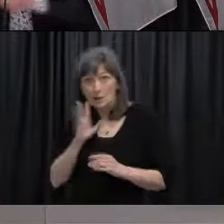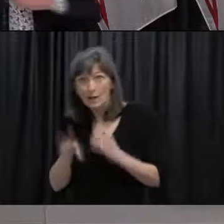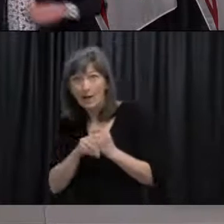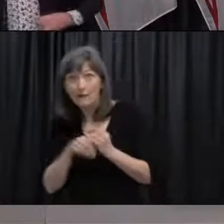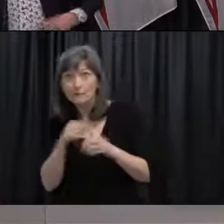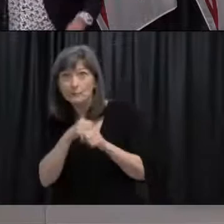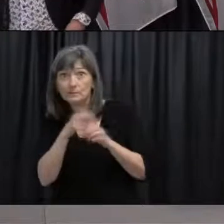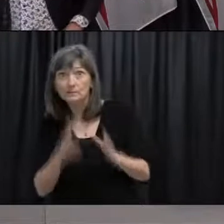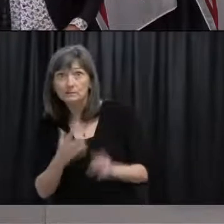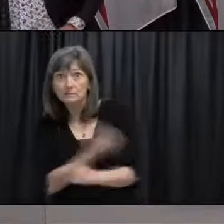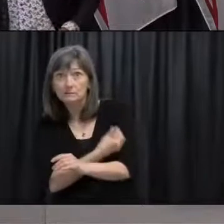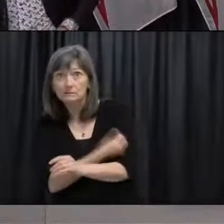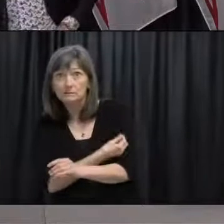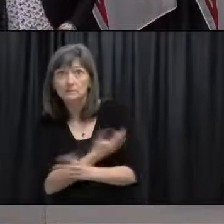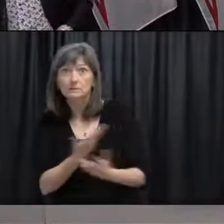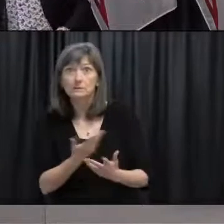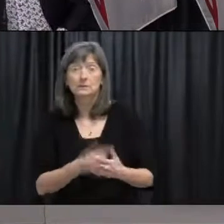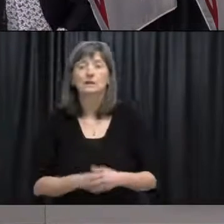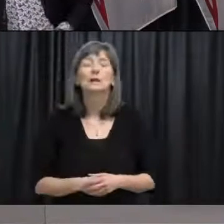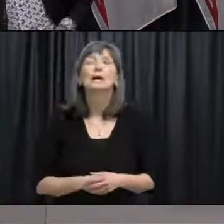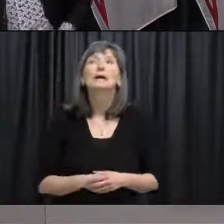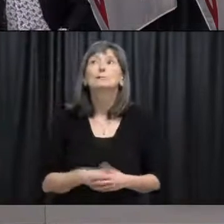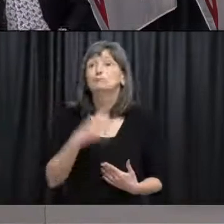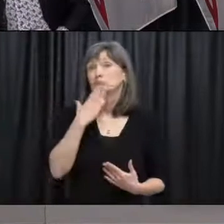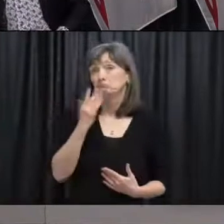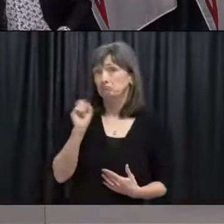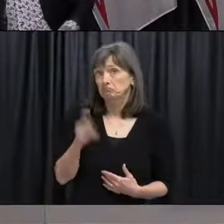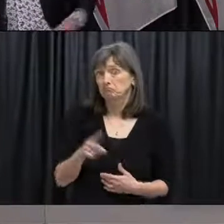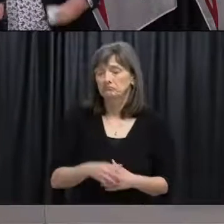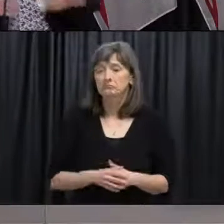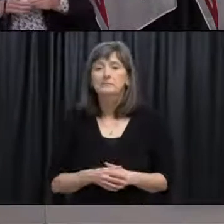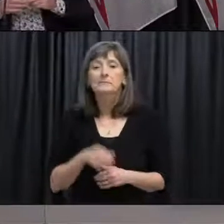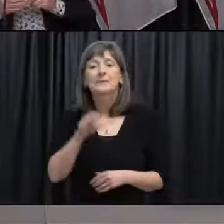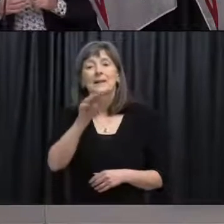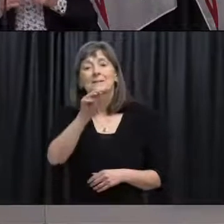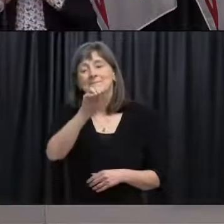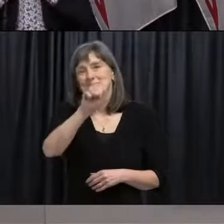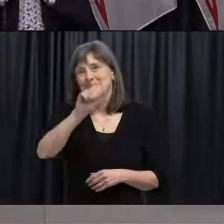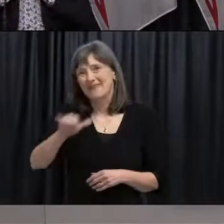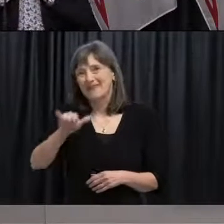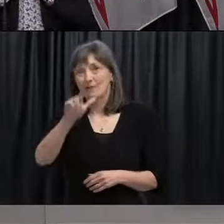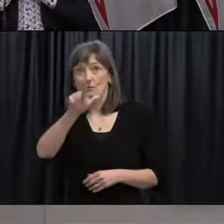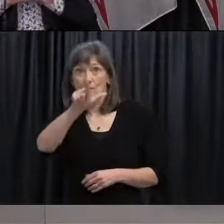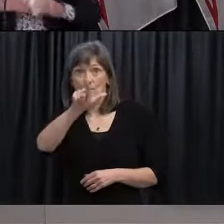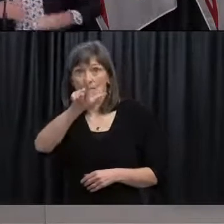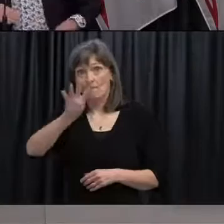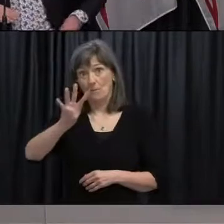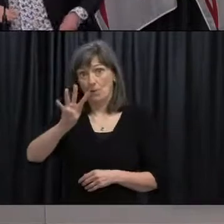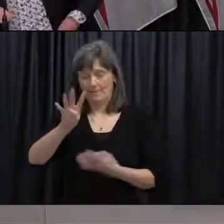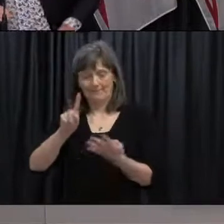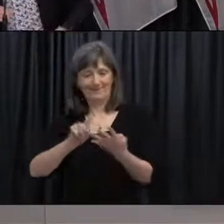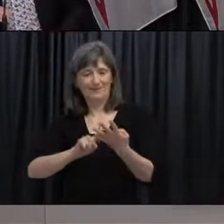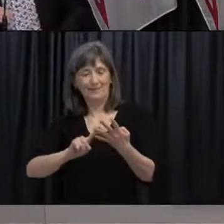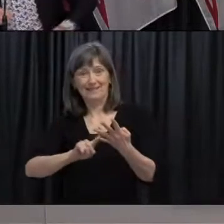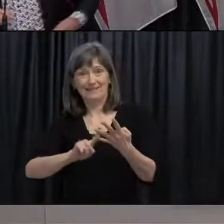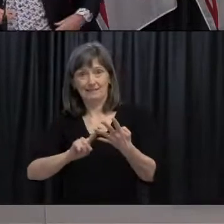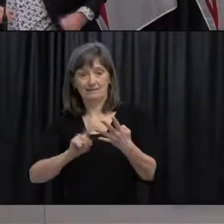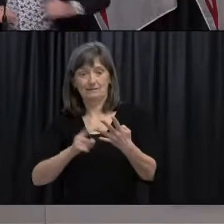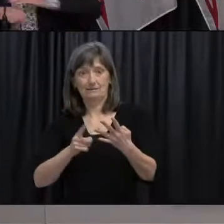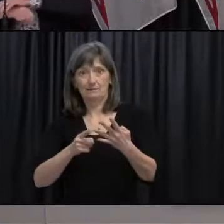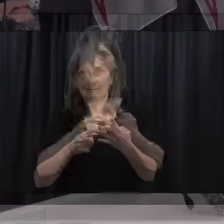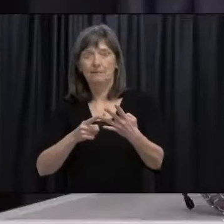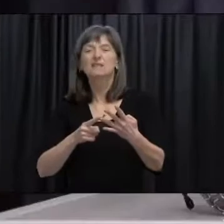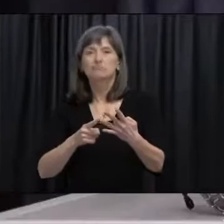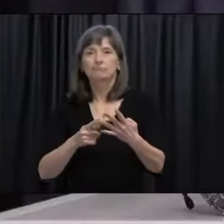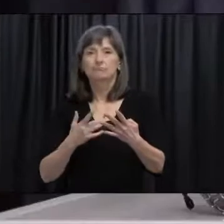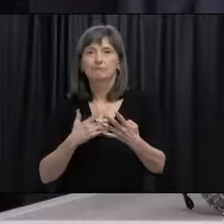Patrick. Yes, no, that's a really good question. May 24th week, is likely the